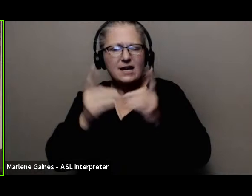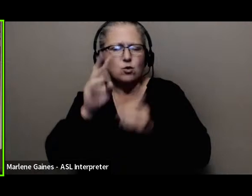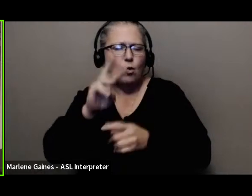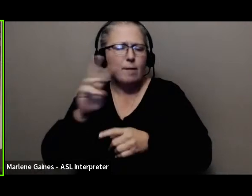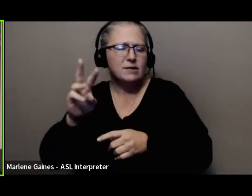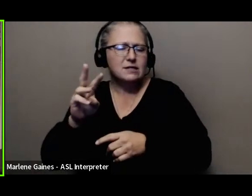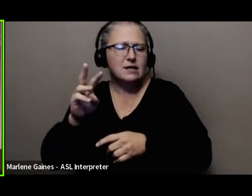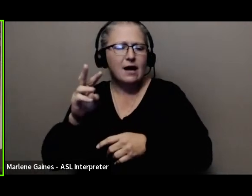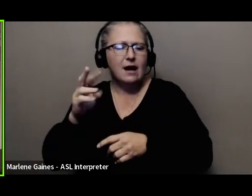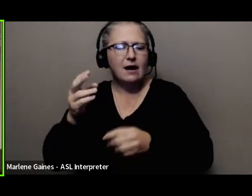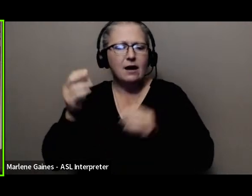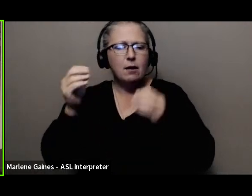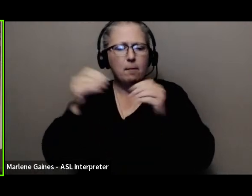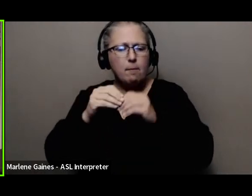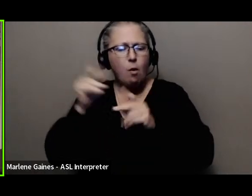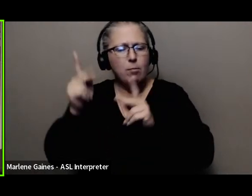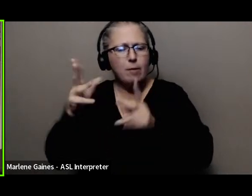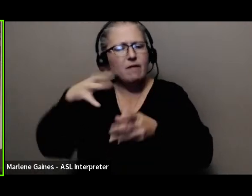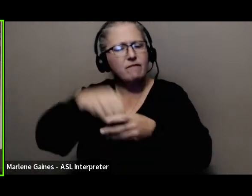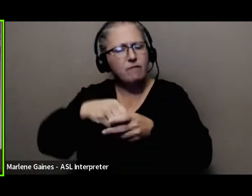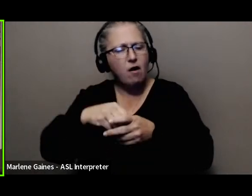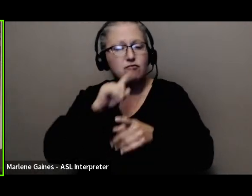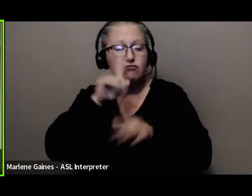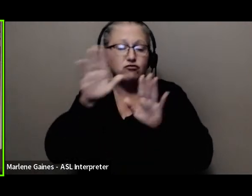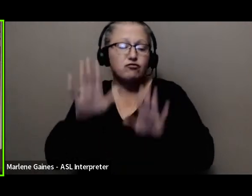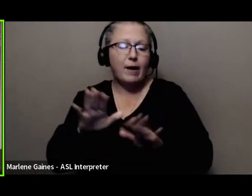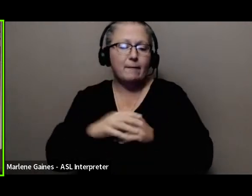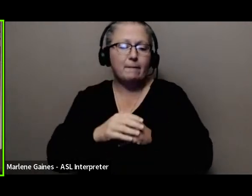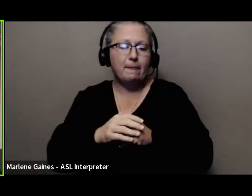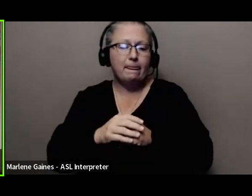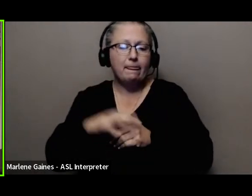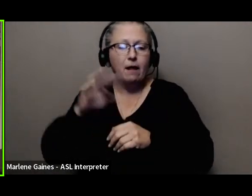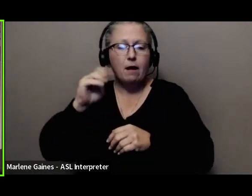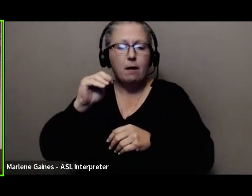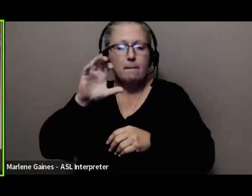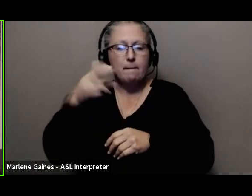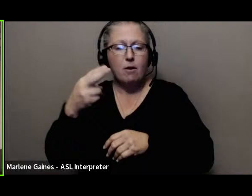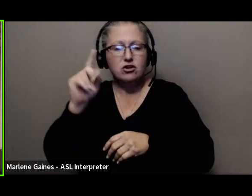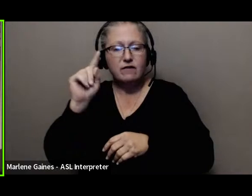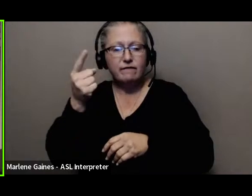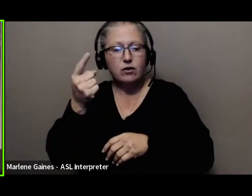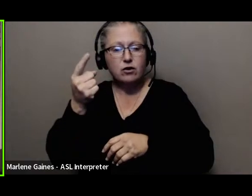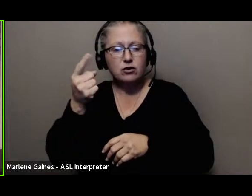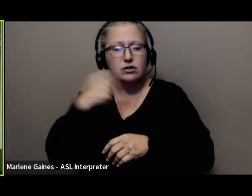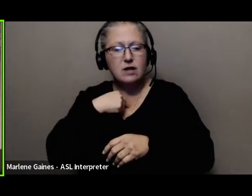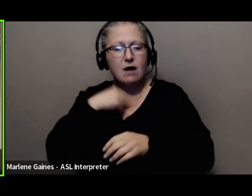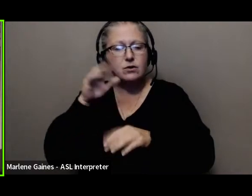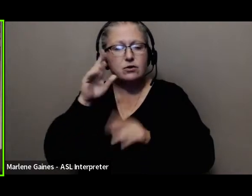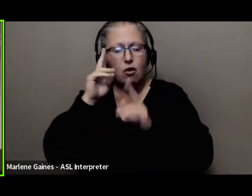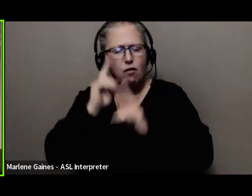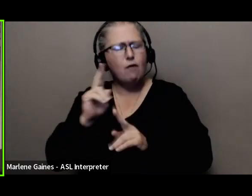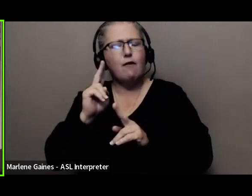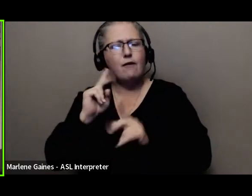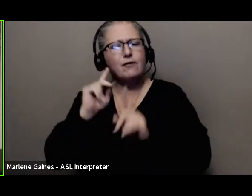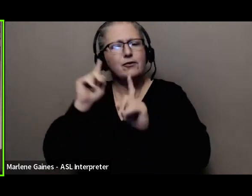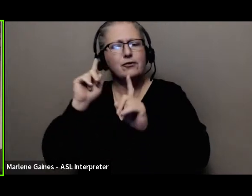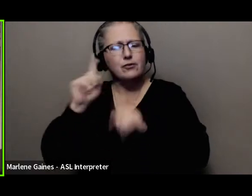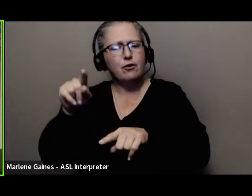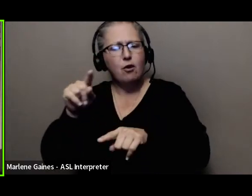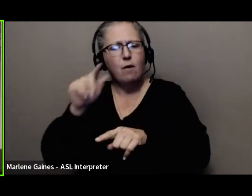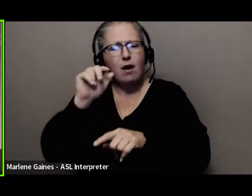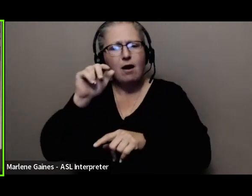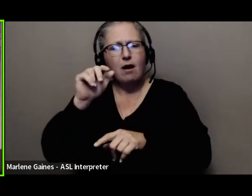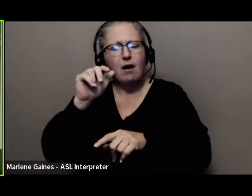and having more folks involved, it's really great. On March 1st, I was honored to have attended the